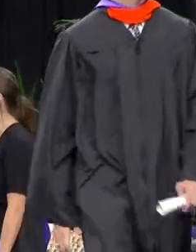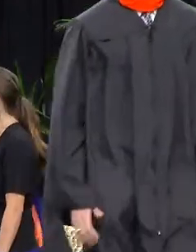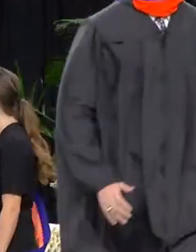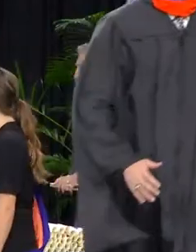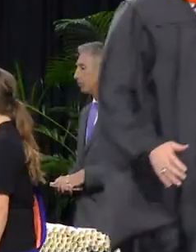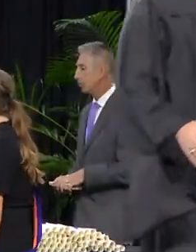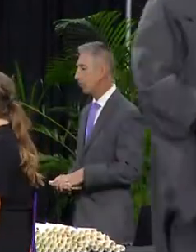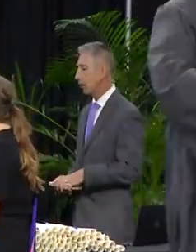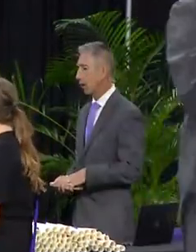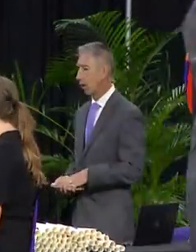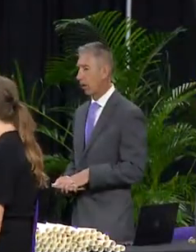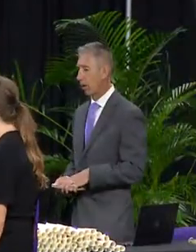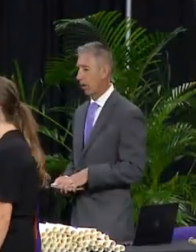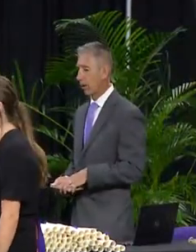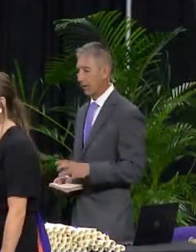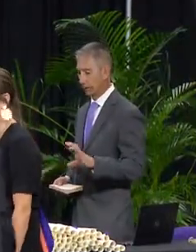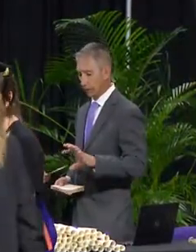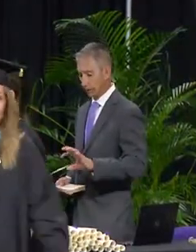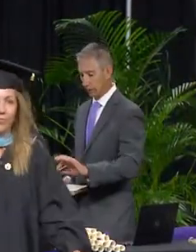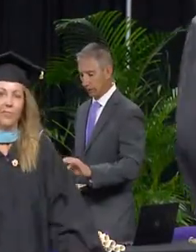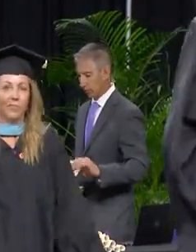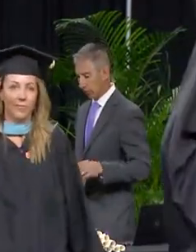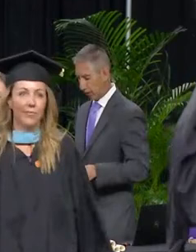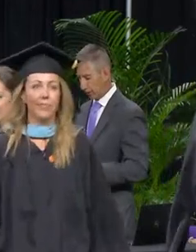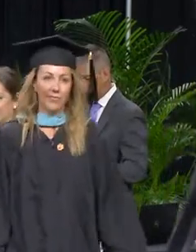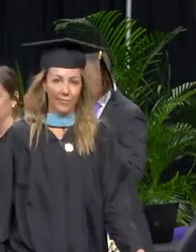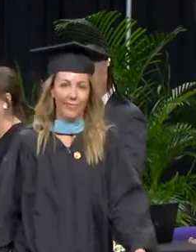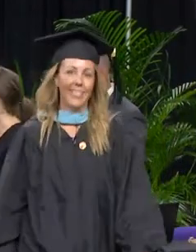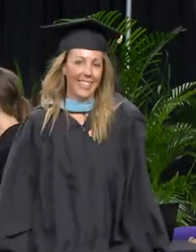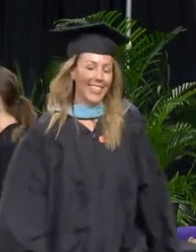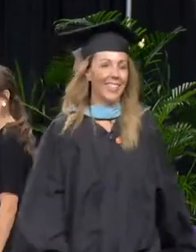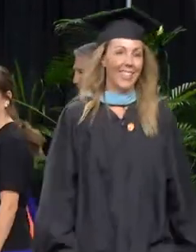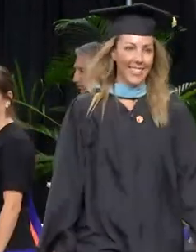Claire George Drumheller,